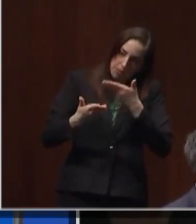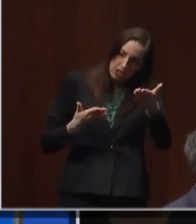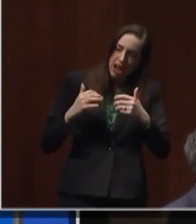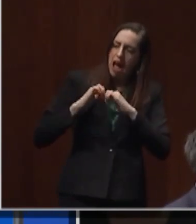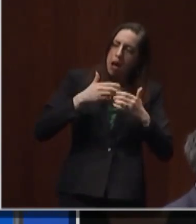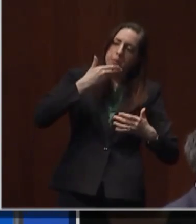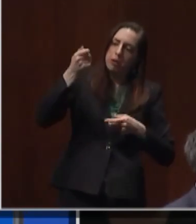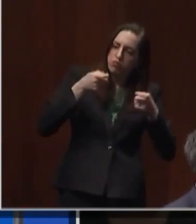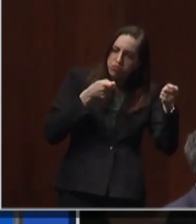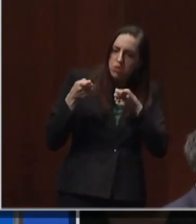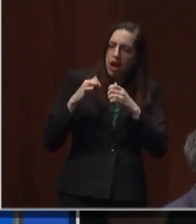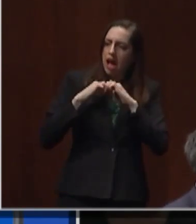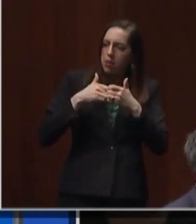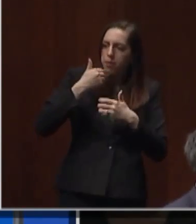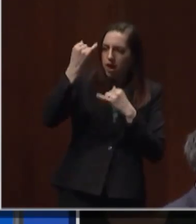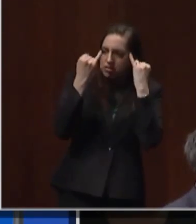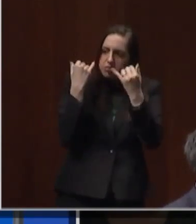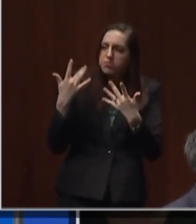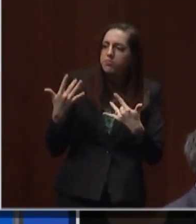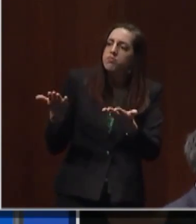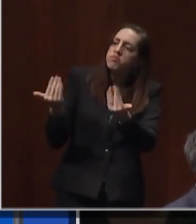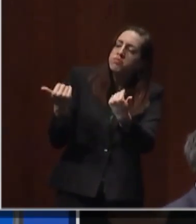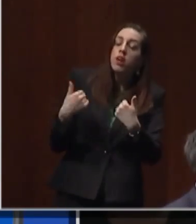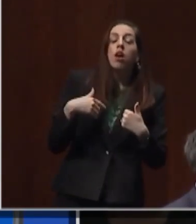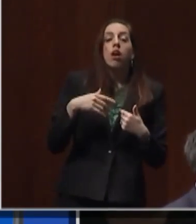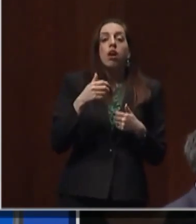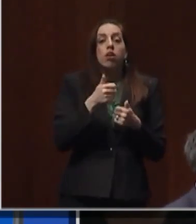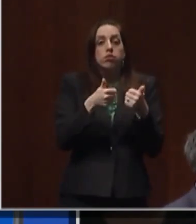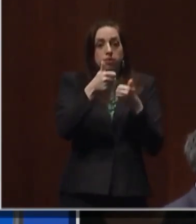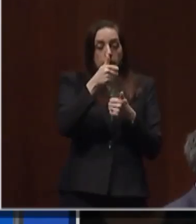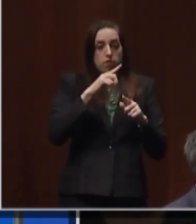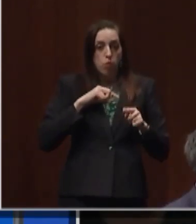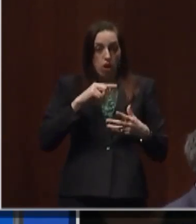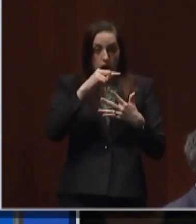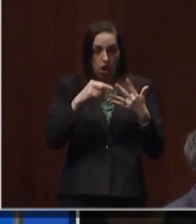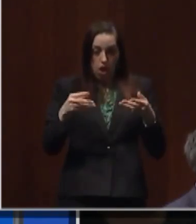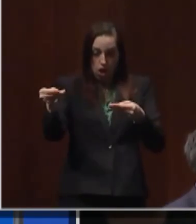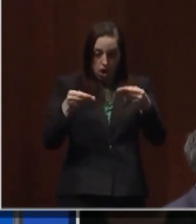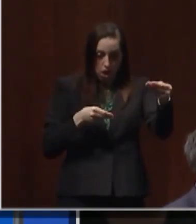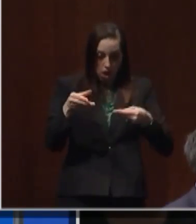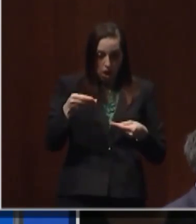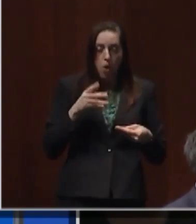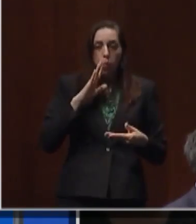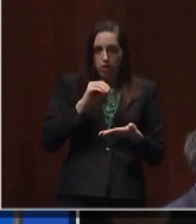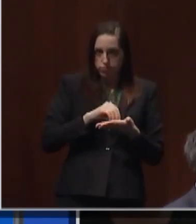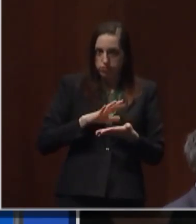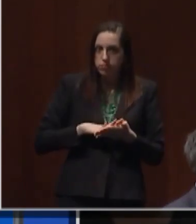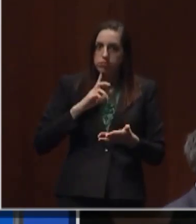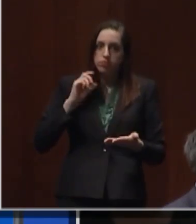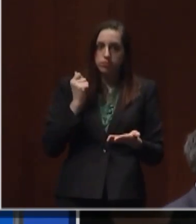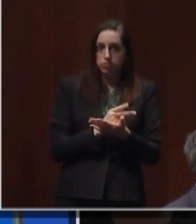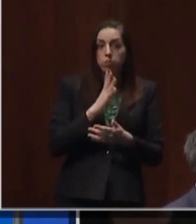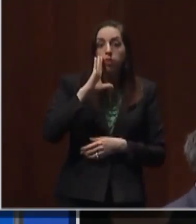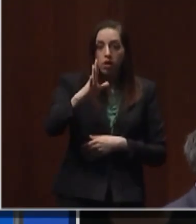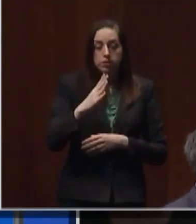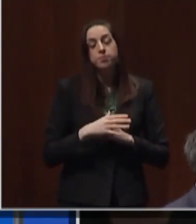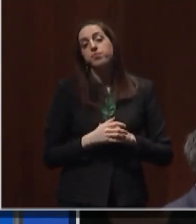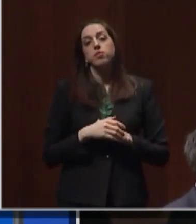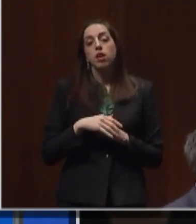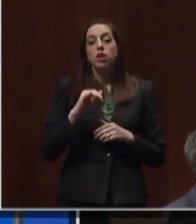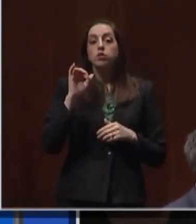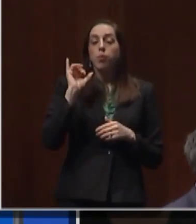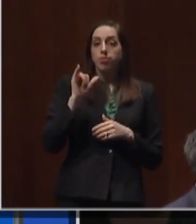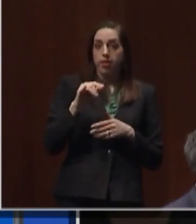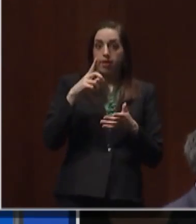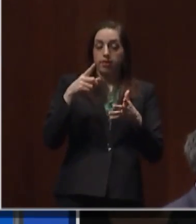and expenditures. I will issue an executive order based on those recommendations and specifics for implementing them. That order will